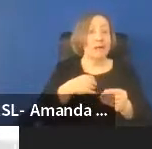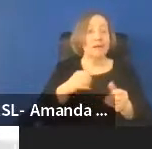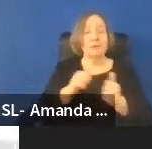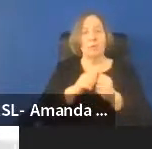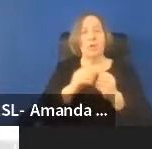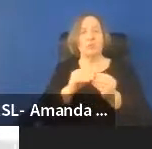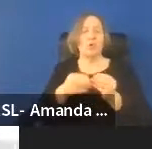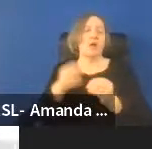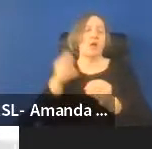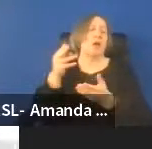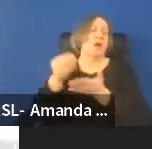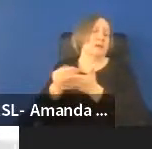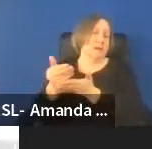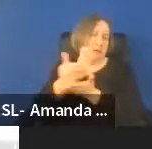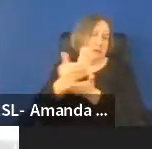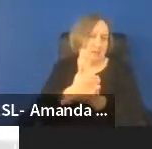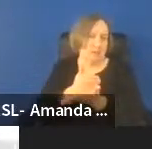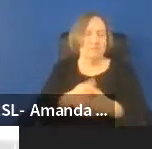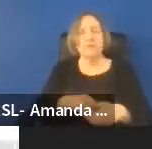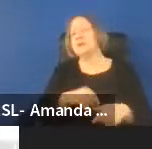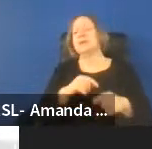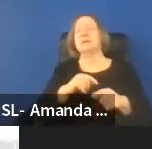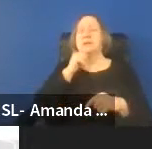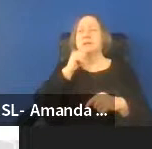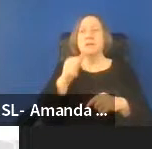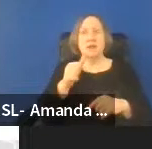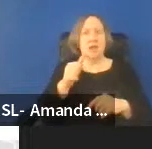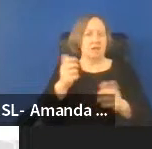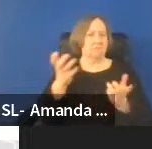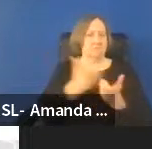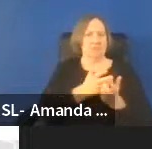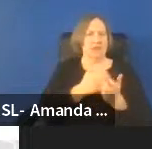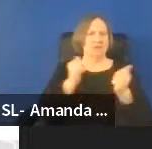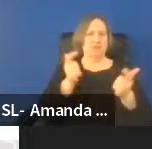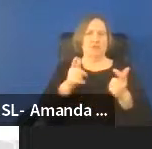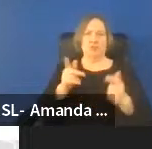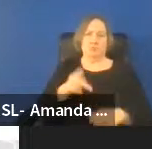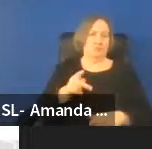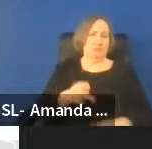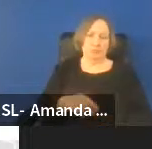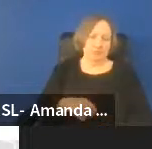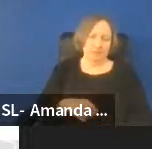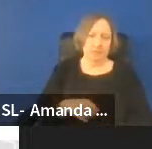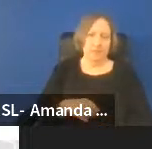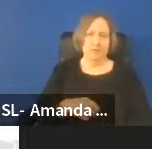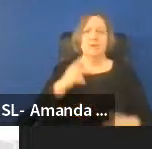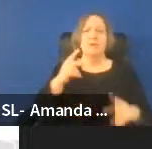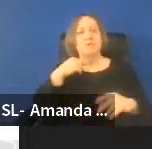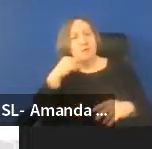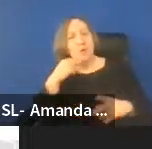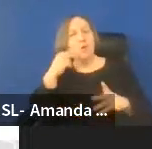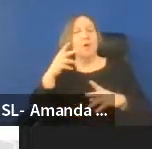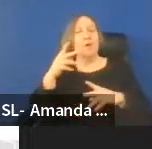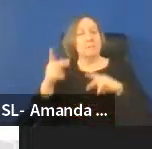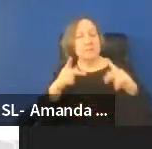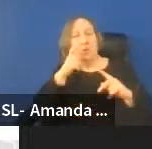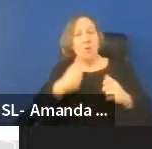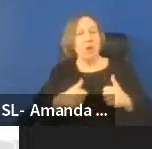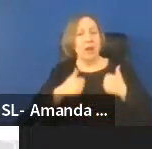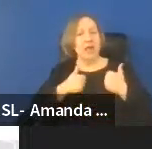this is not representative of the population in Portland. The voices of the people who live in the